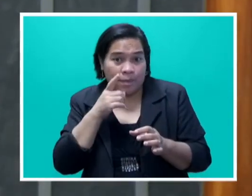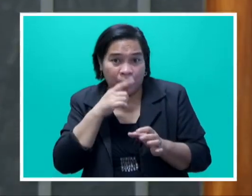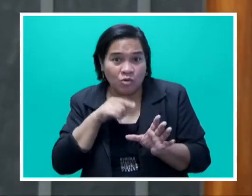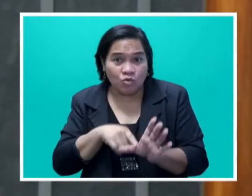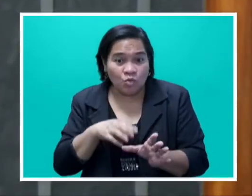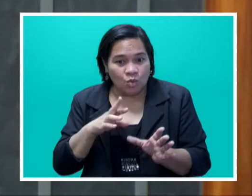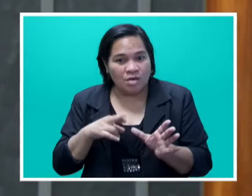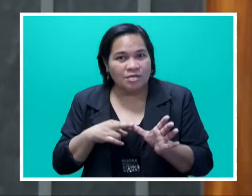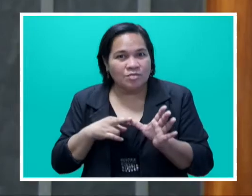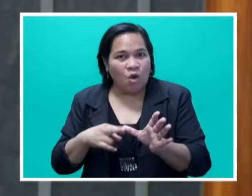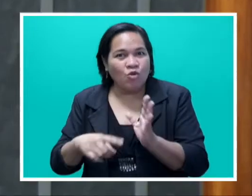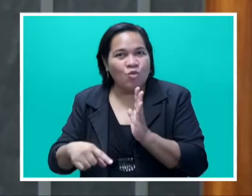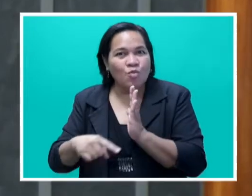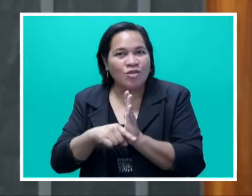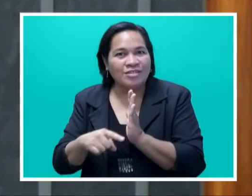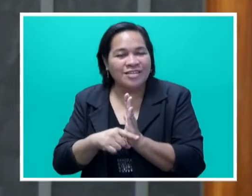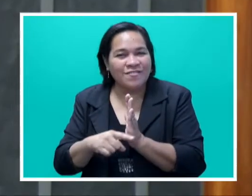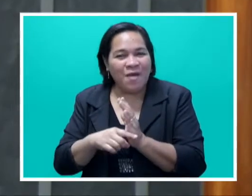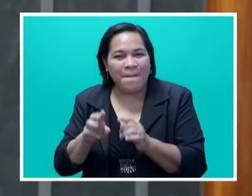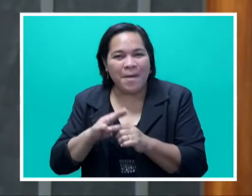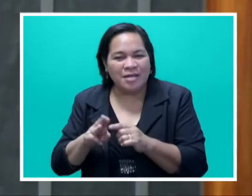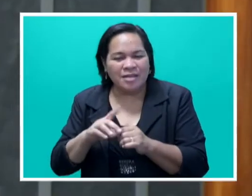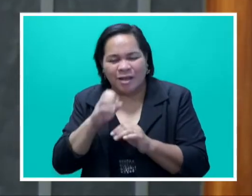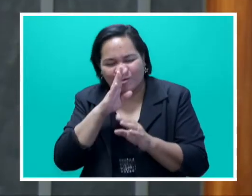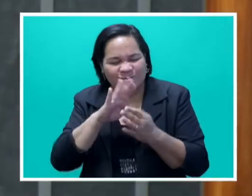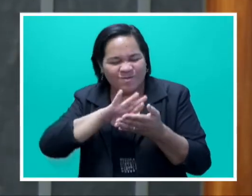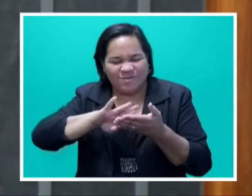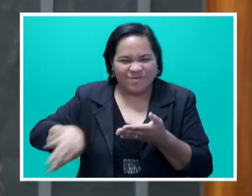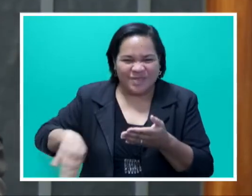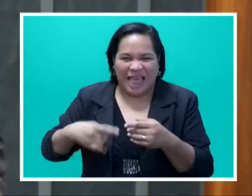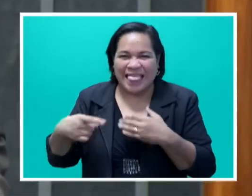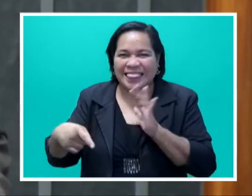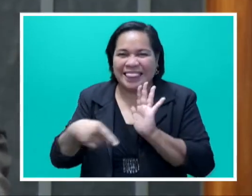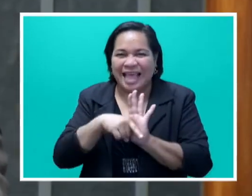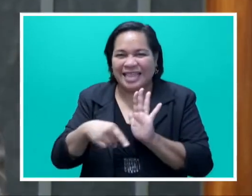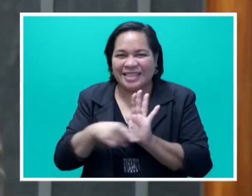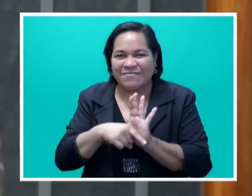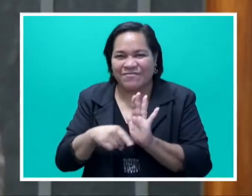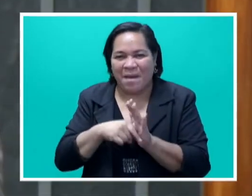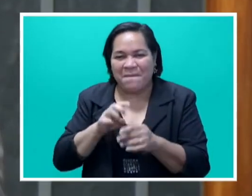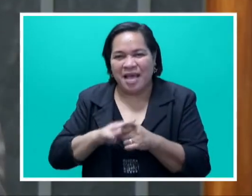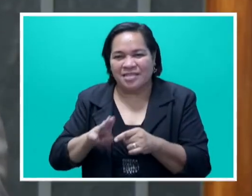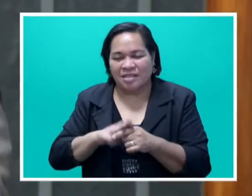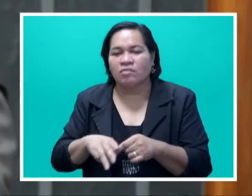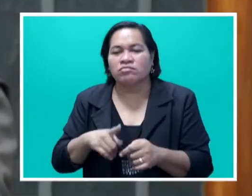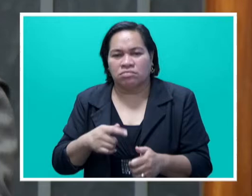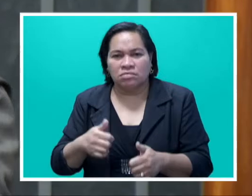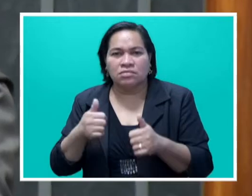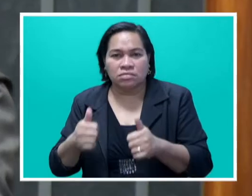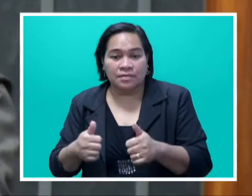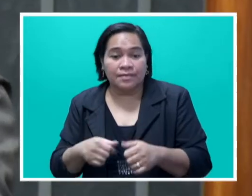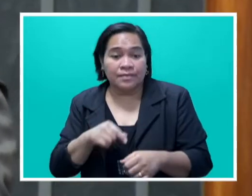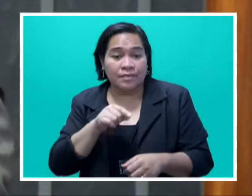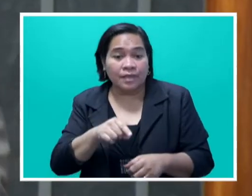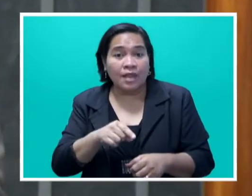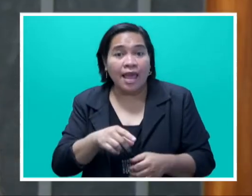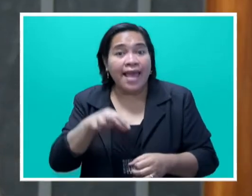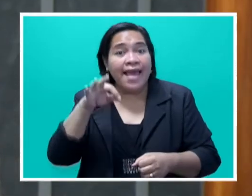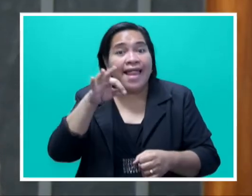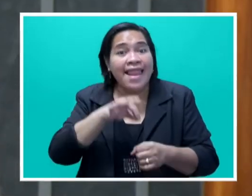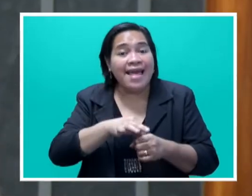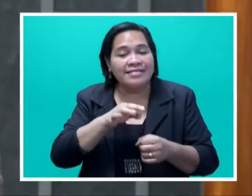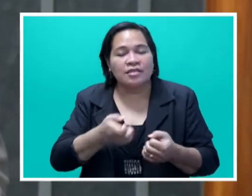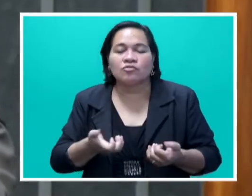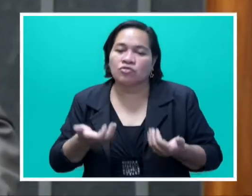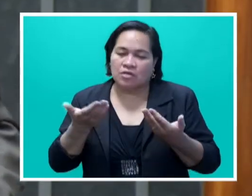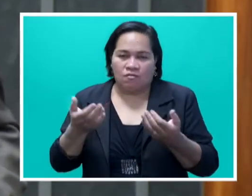will question critically the negative messages. Mr. Speaker, sir, elections provide the platform for people to